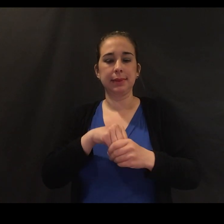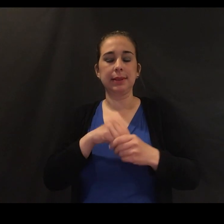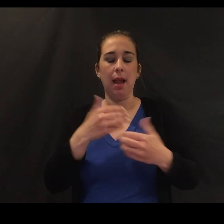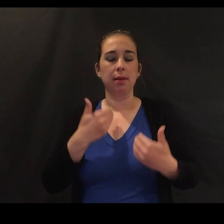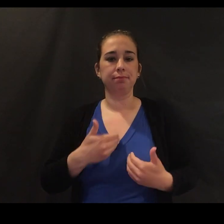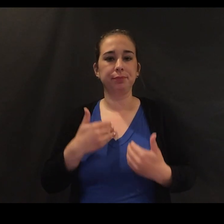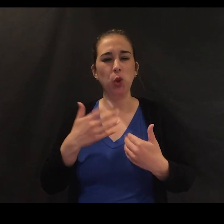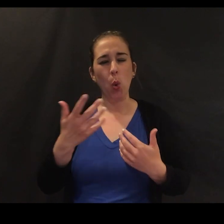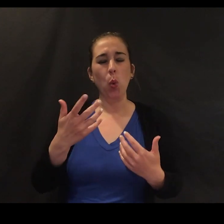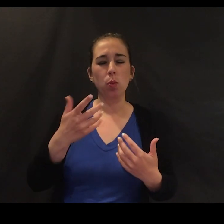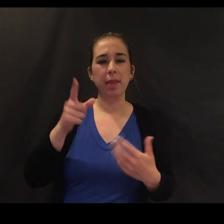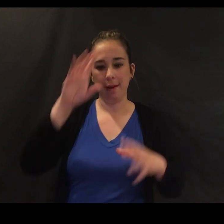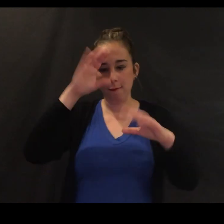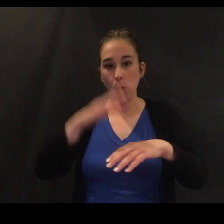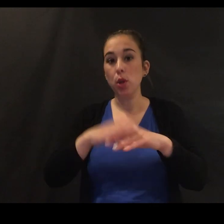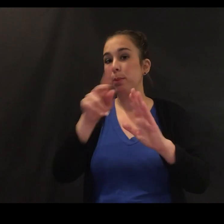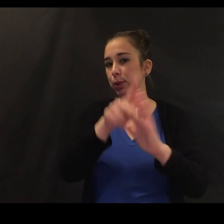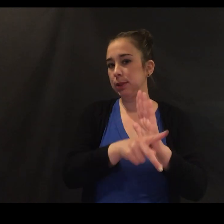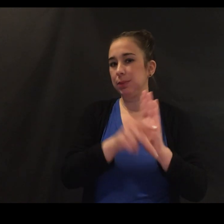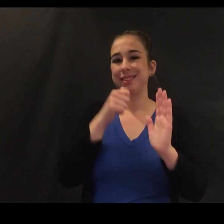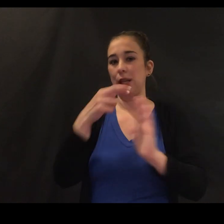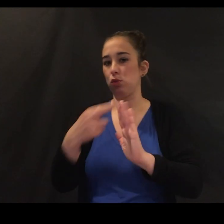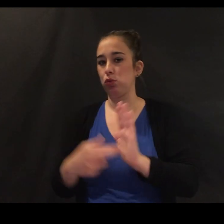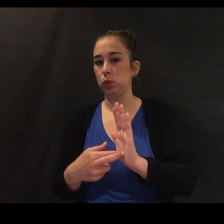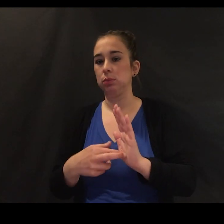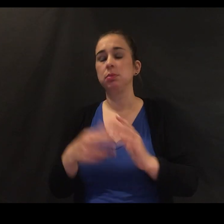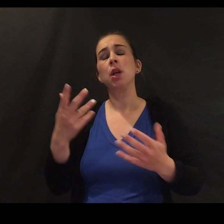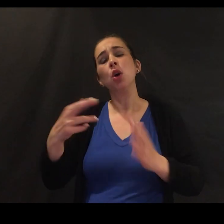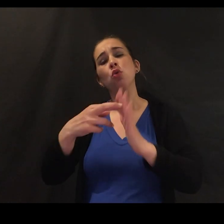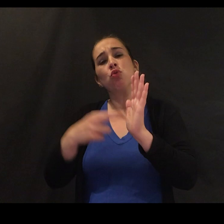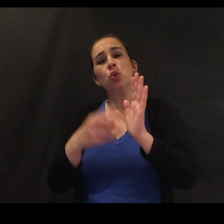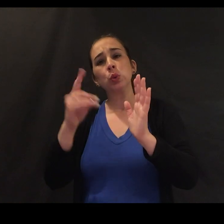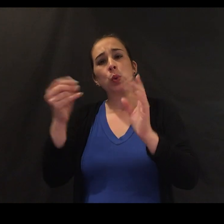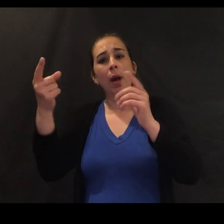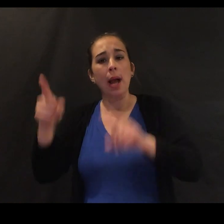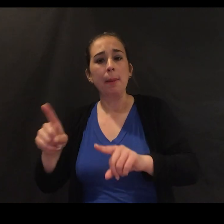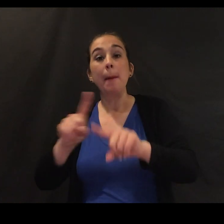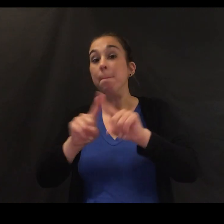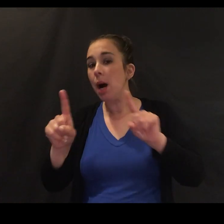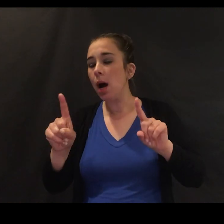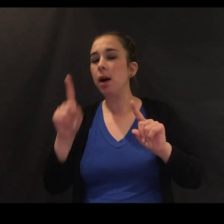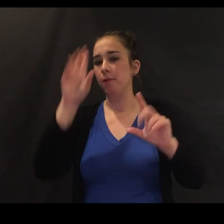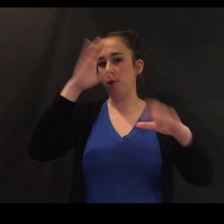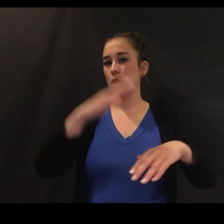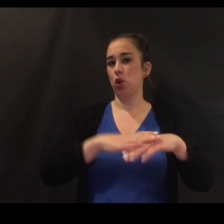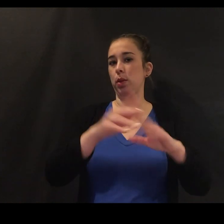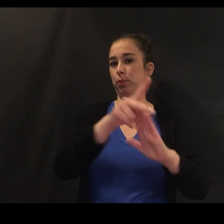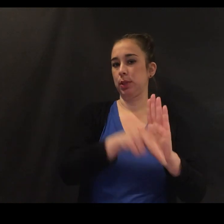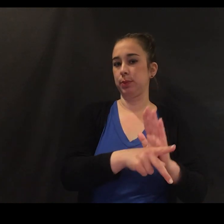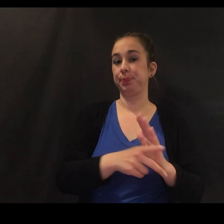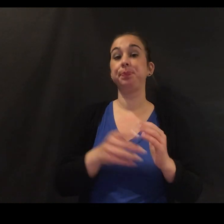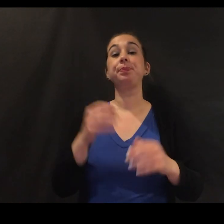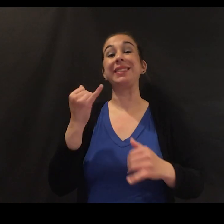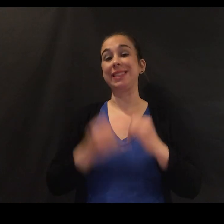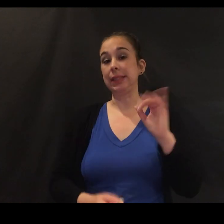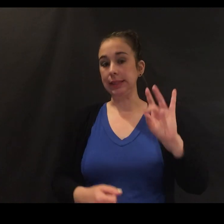on principles. Doesn't mean that rules don't happen, but their focus is on principles. Last thing here. Why don't we read